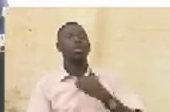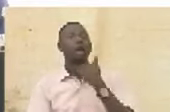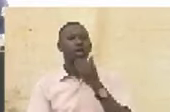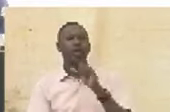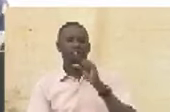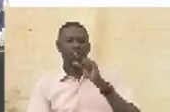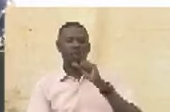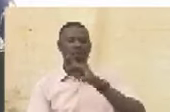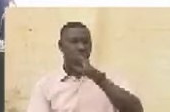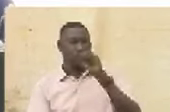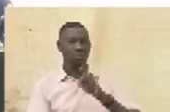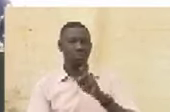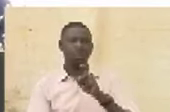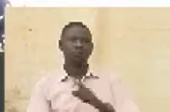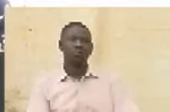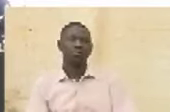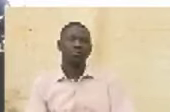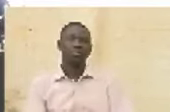ask you a few